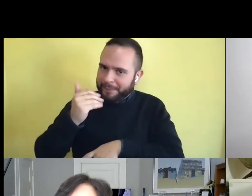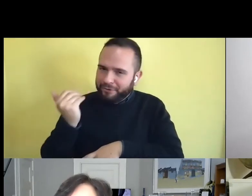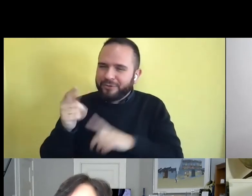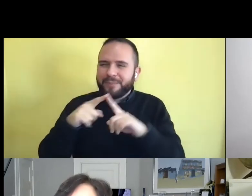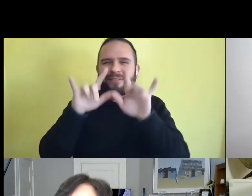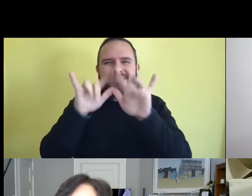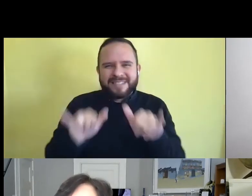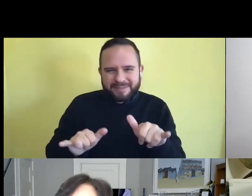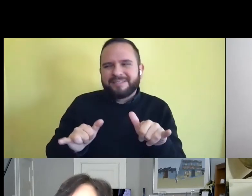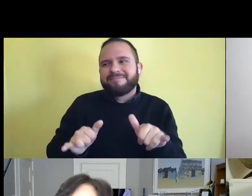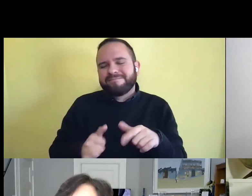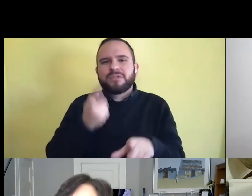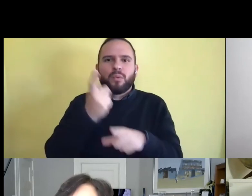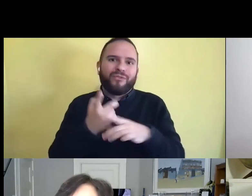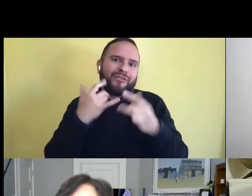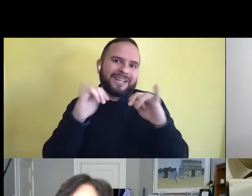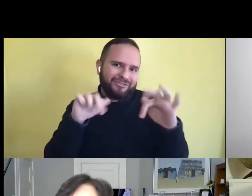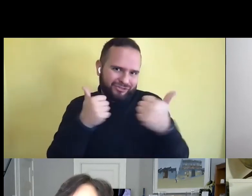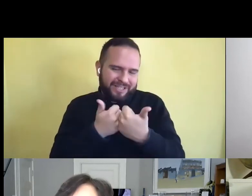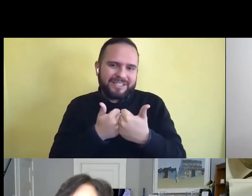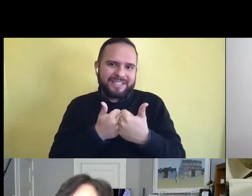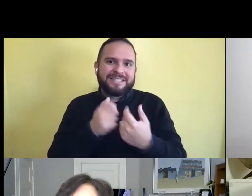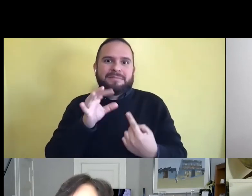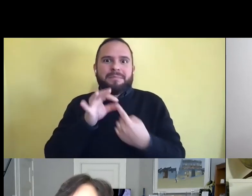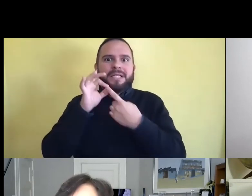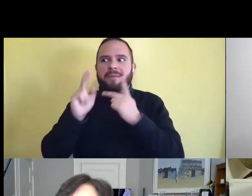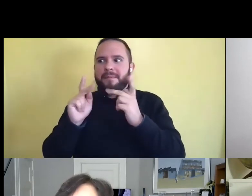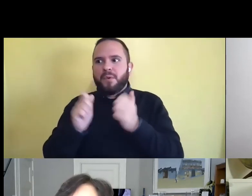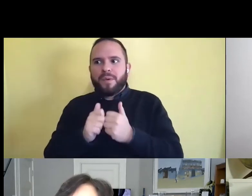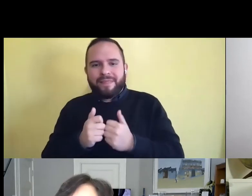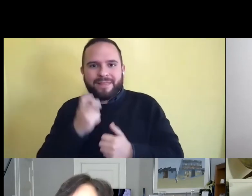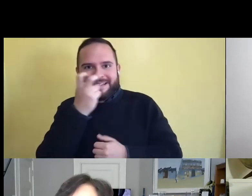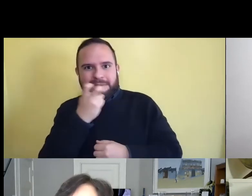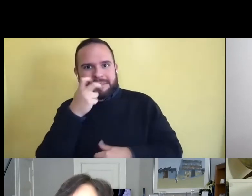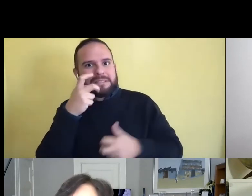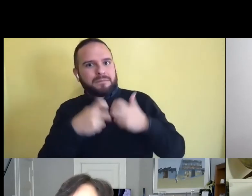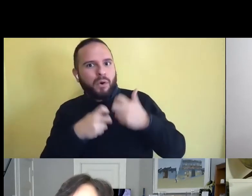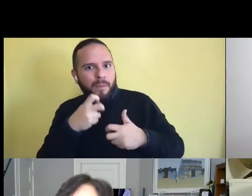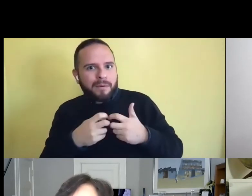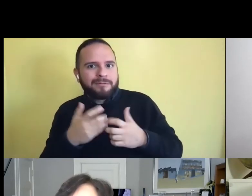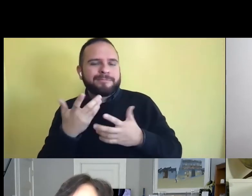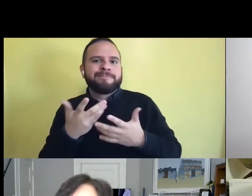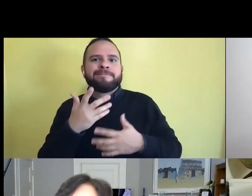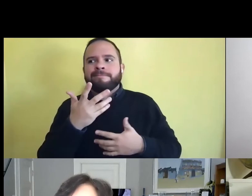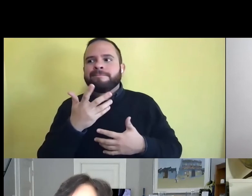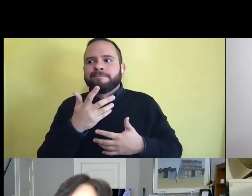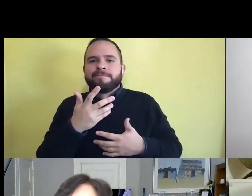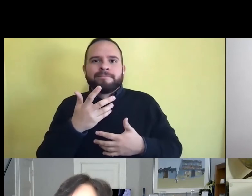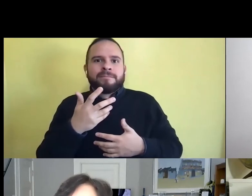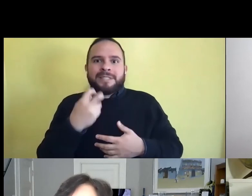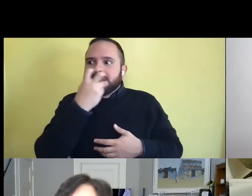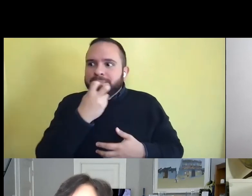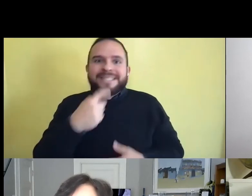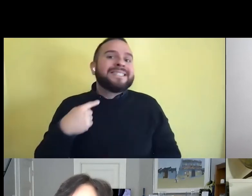there are still challenges, particularly for people with speech impediments, particularly for people with strong accents. So,